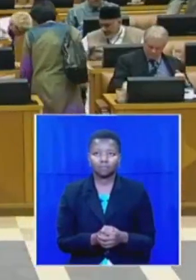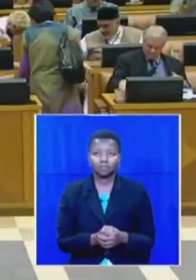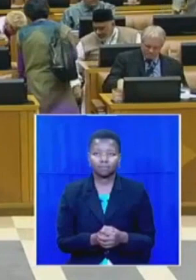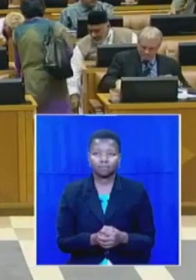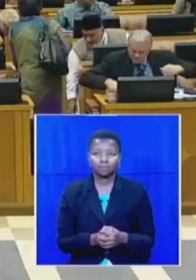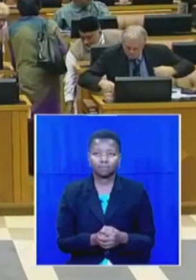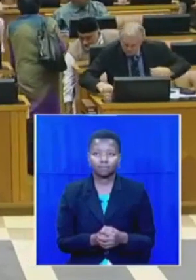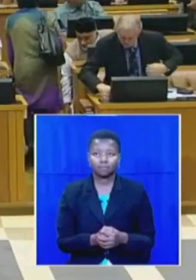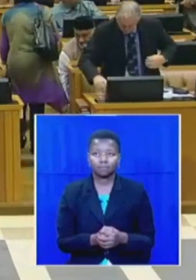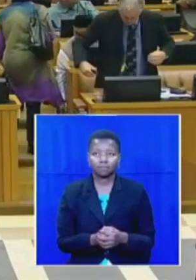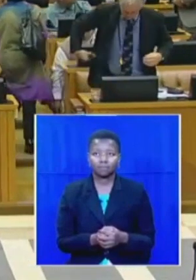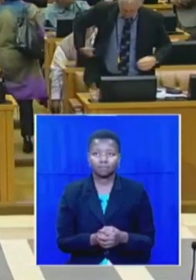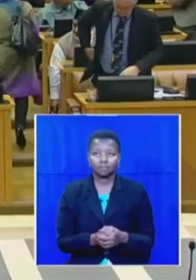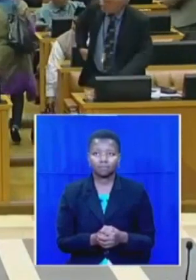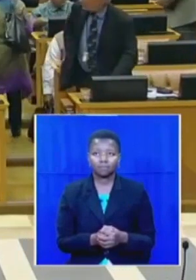Awunangqondo Speaker wena.